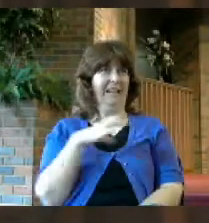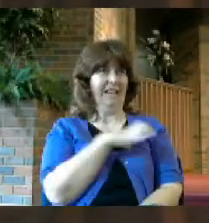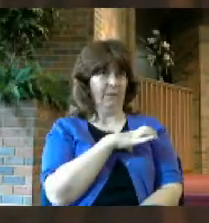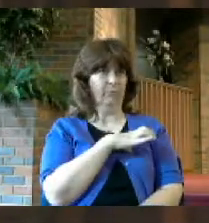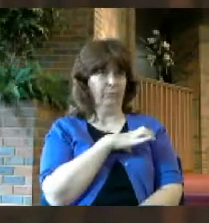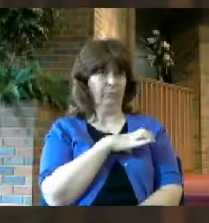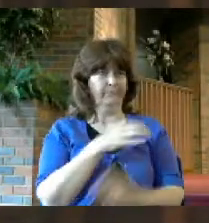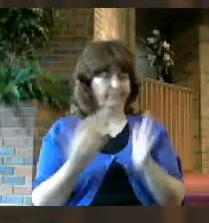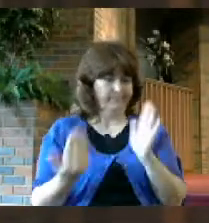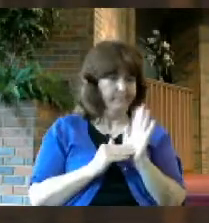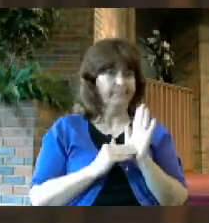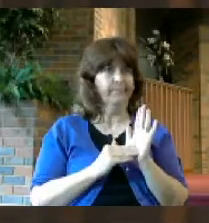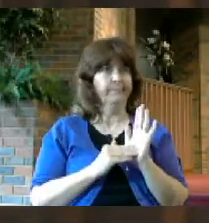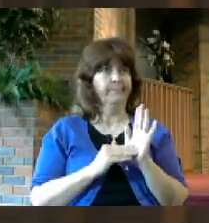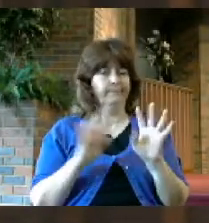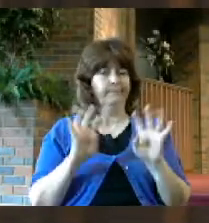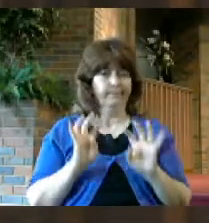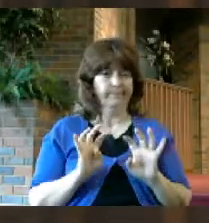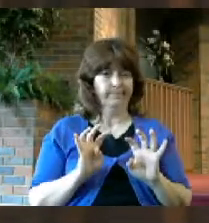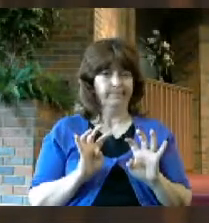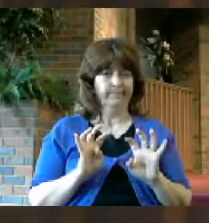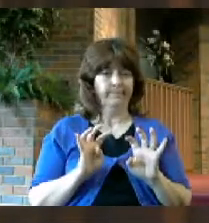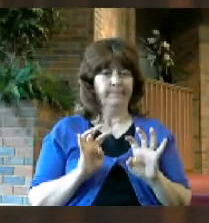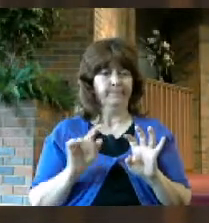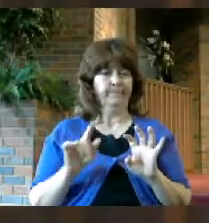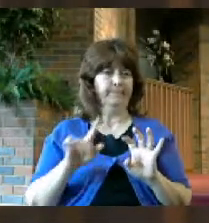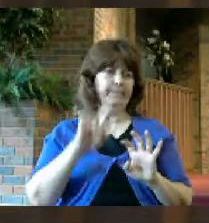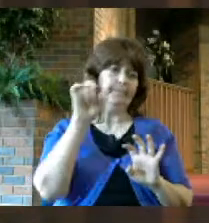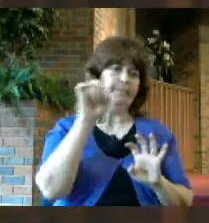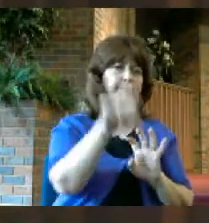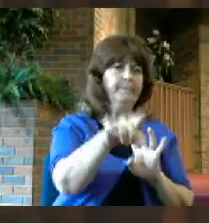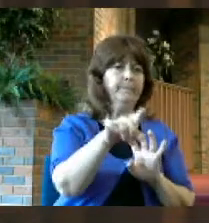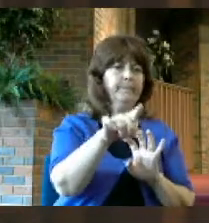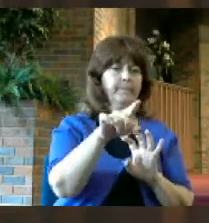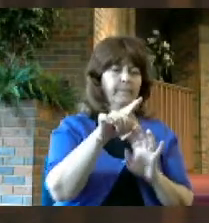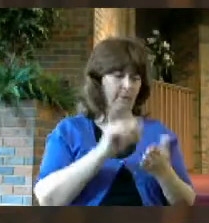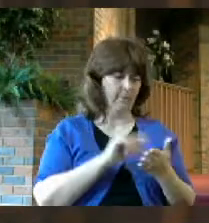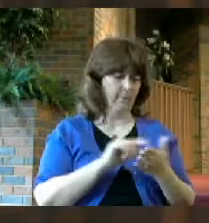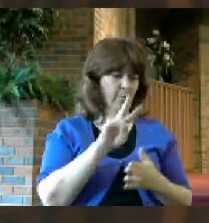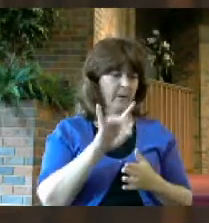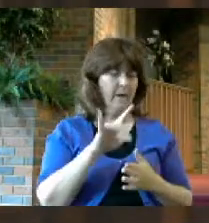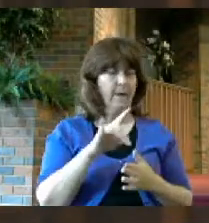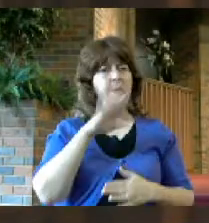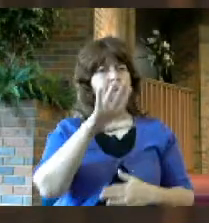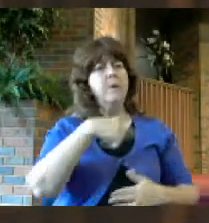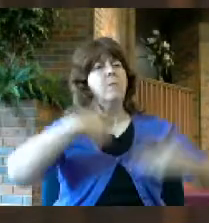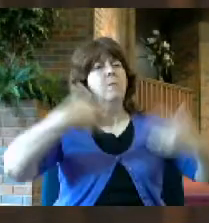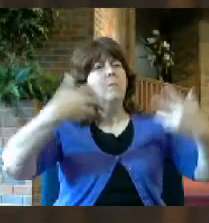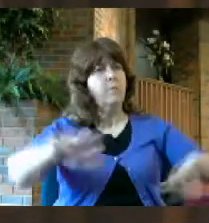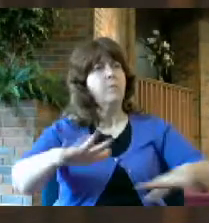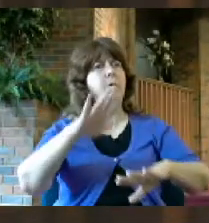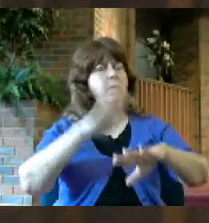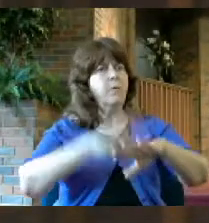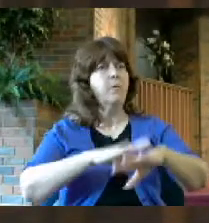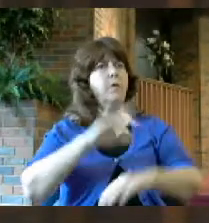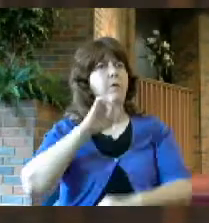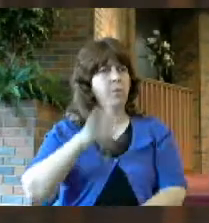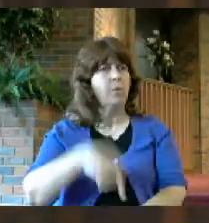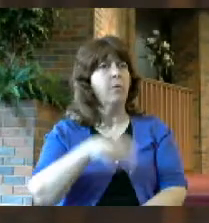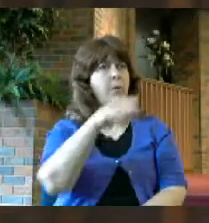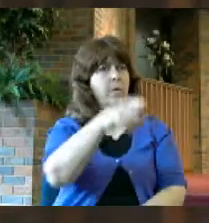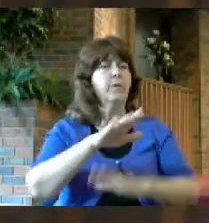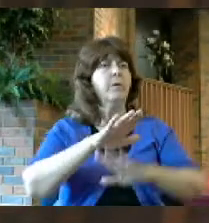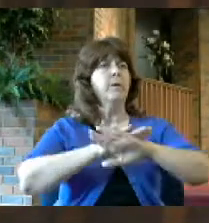And the high priest asked them, saying, now verse 28, did we not strictly command you not to teach in this name? And look, you